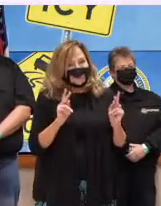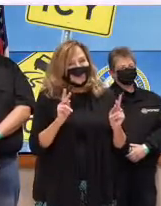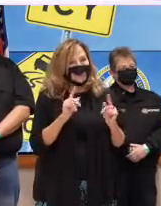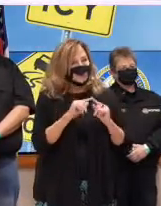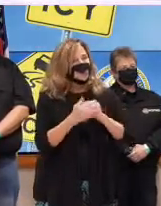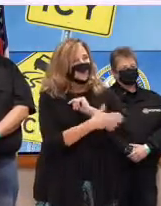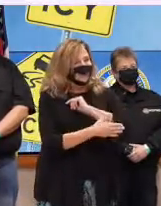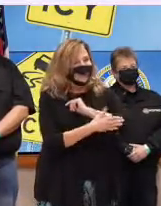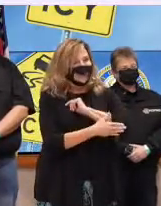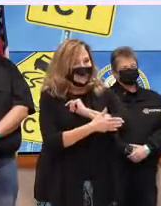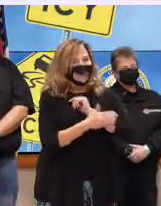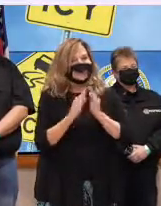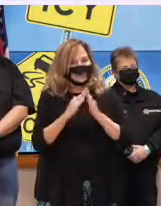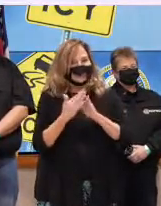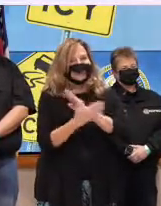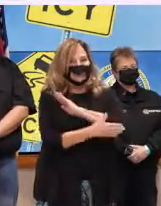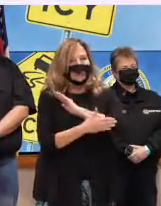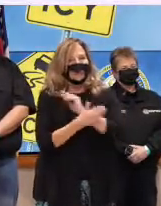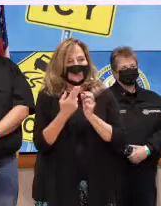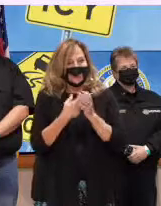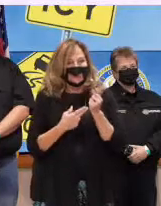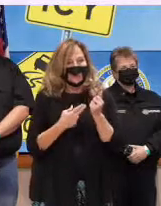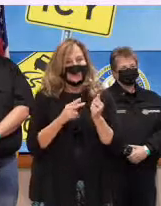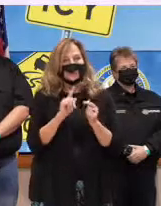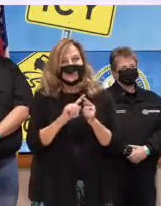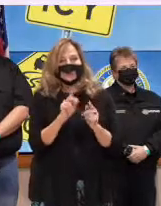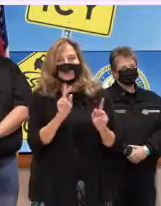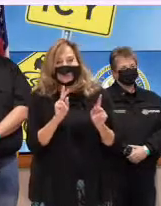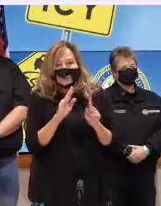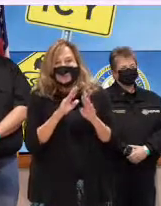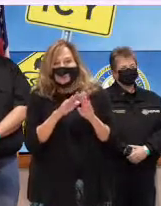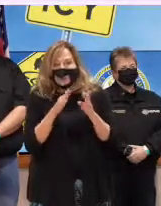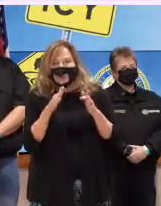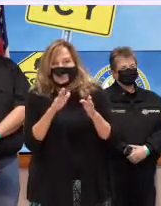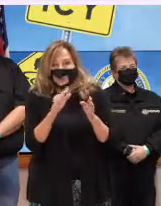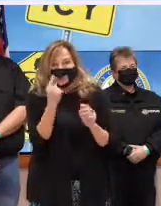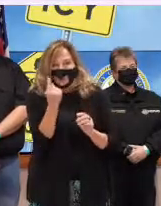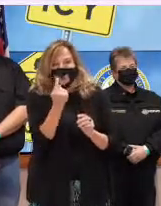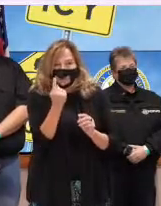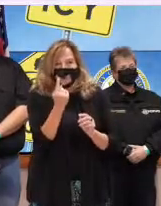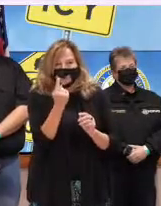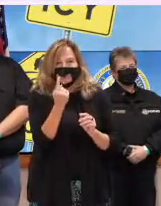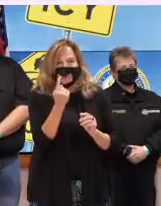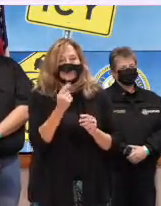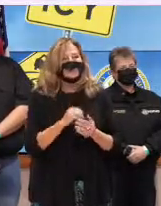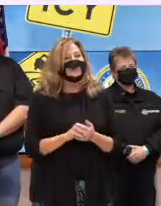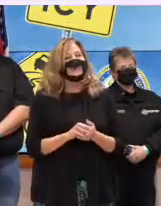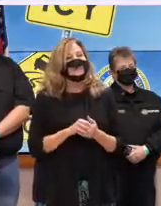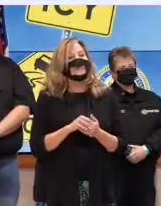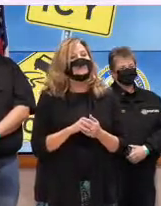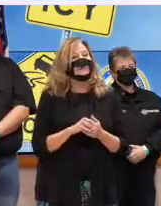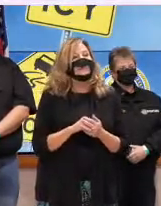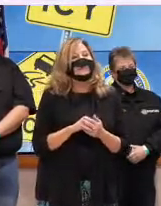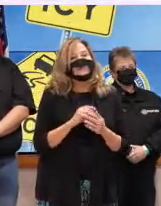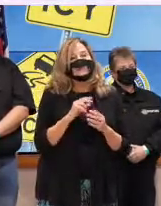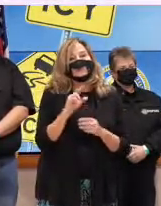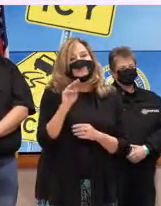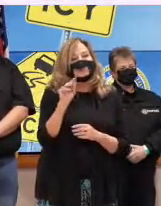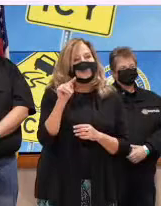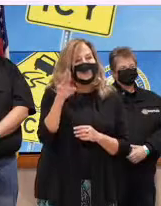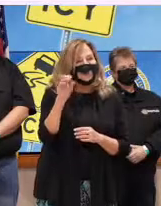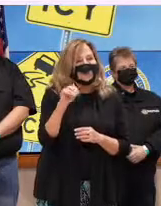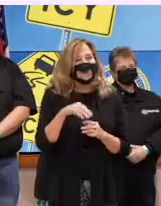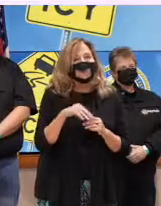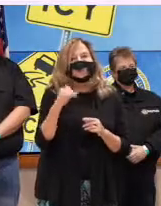county. With respect to our homeless, people who are on the streets, and Metro, Yellow Cab, and others will